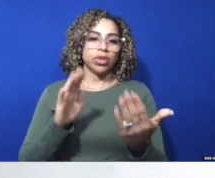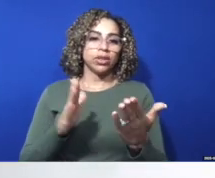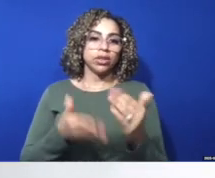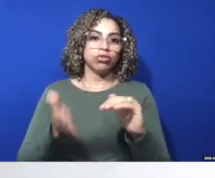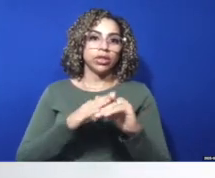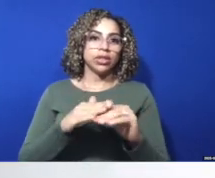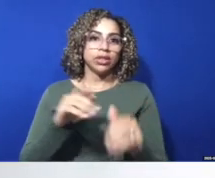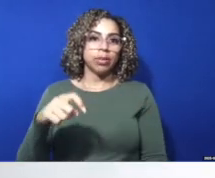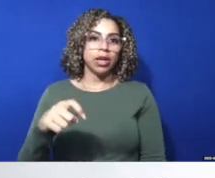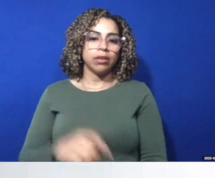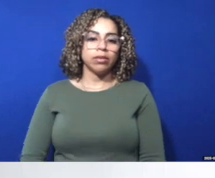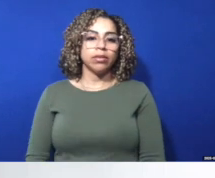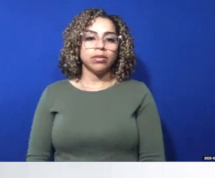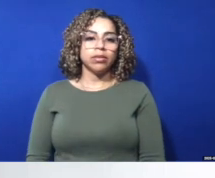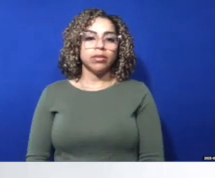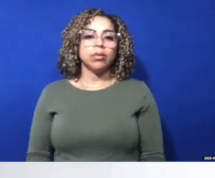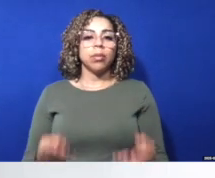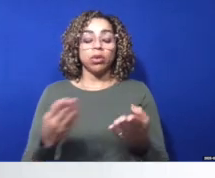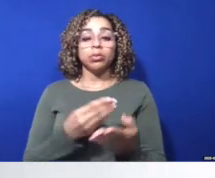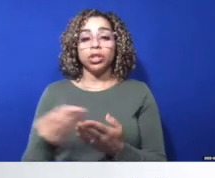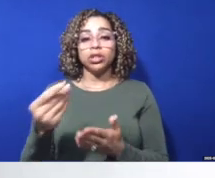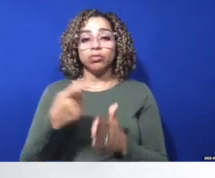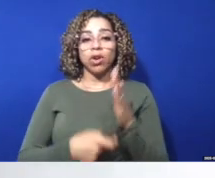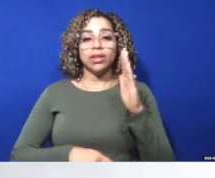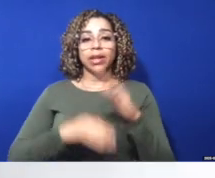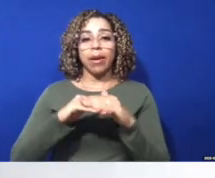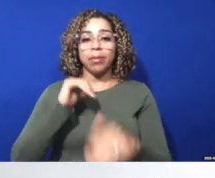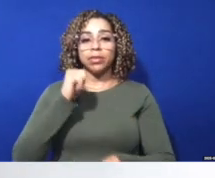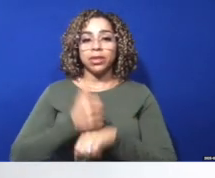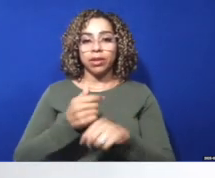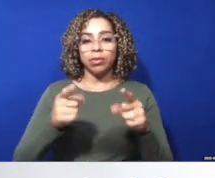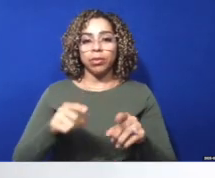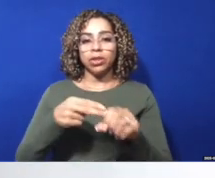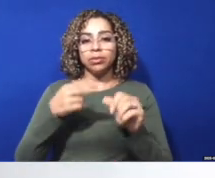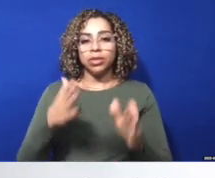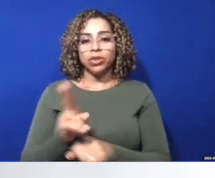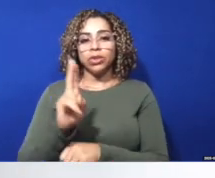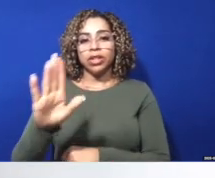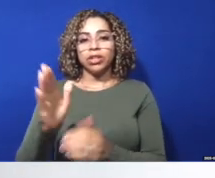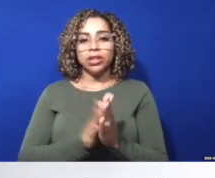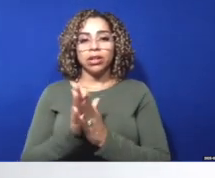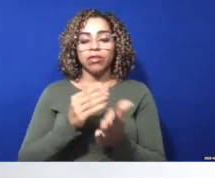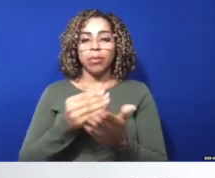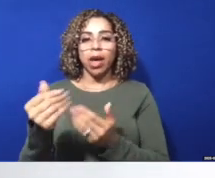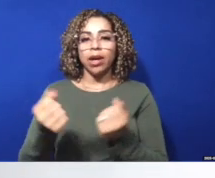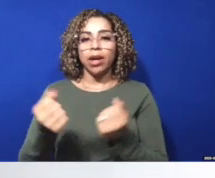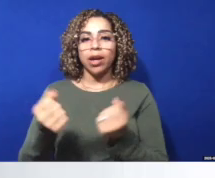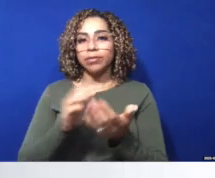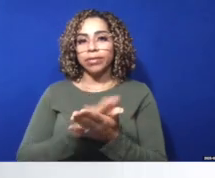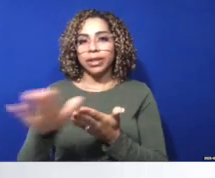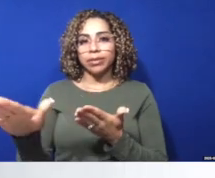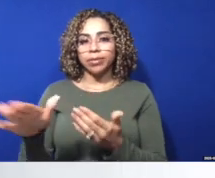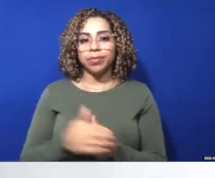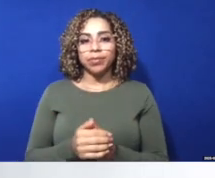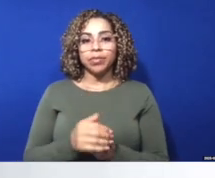consistent purchase price cap be set for when participants use their incentives to buy their cleaner vehicle. Staff will work with program administrators